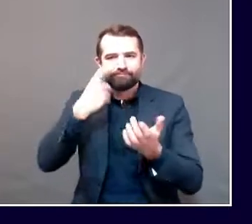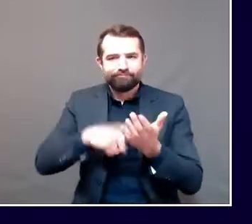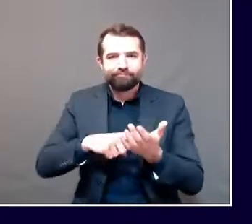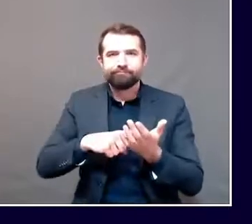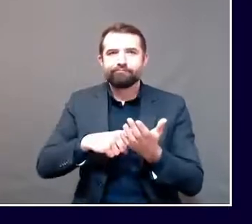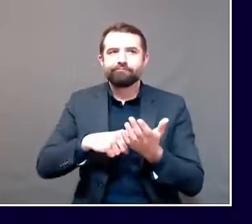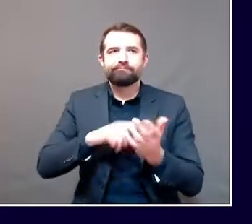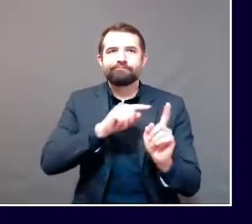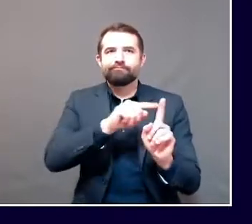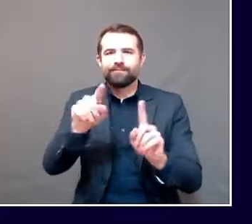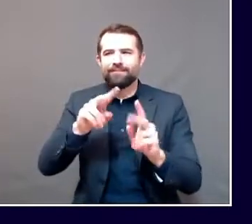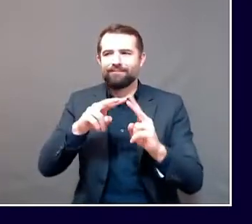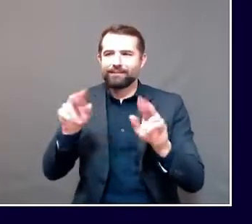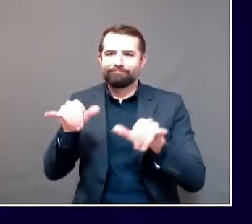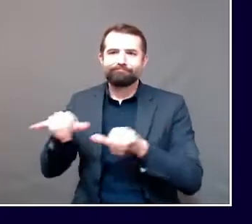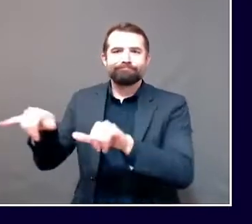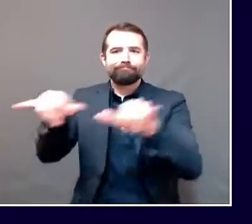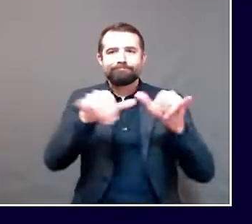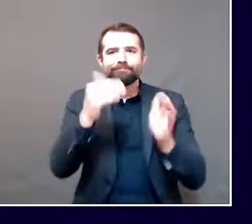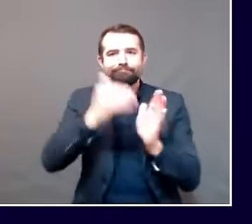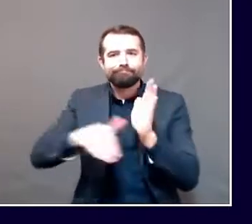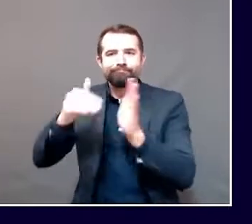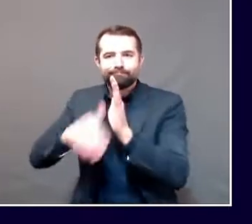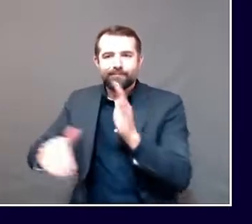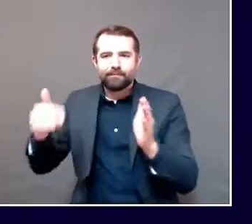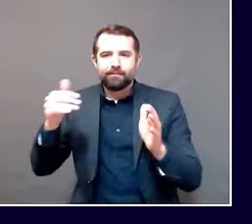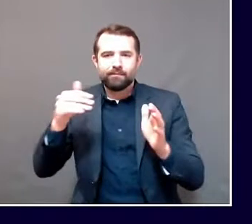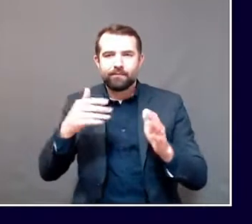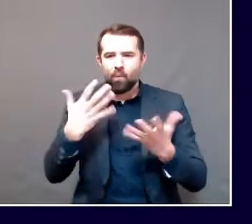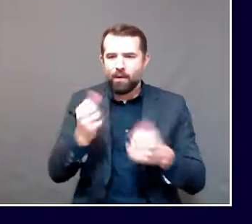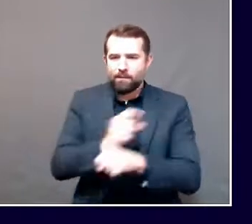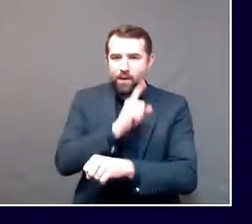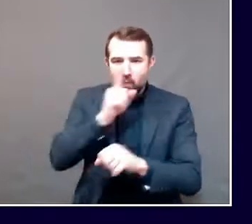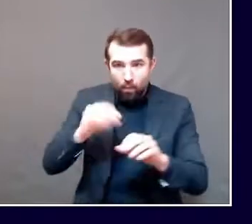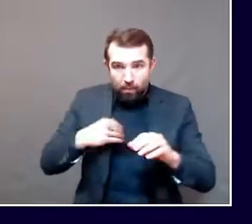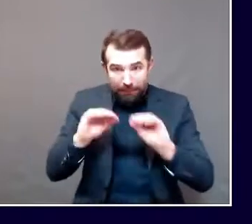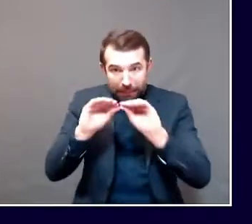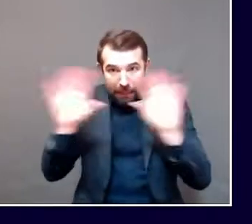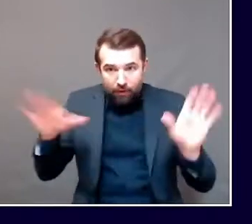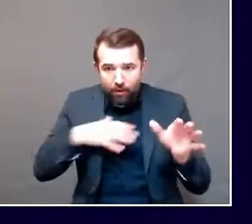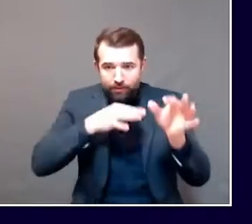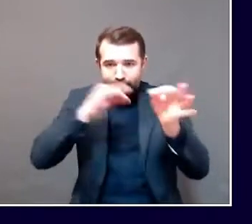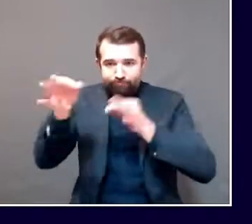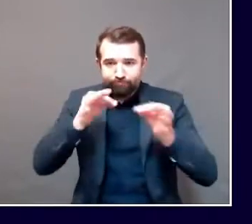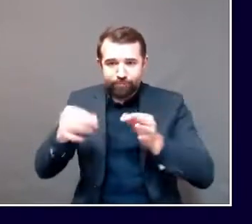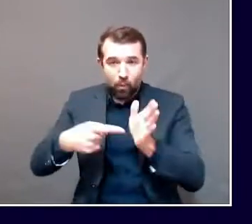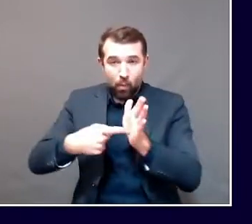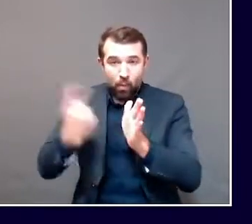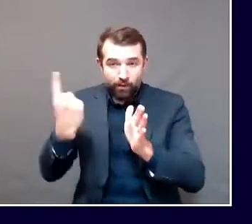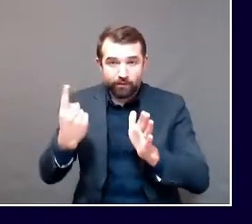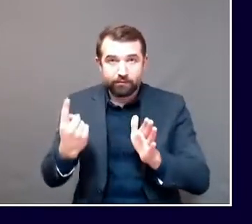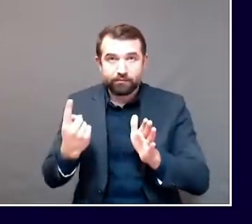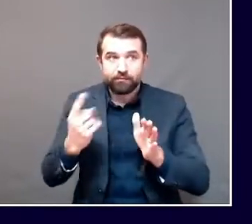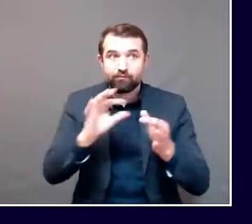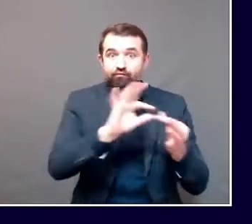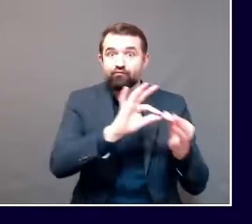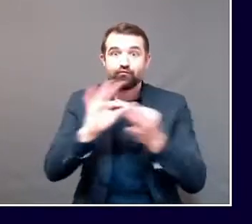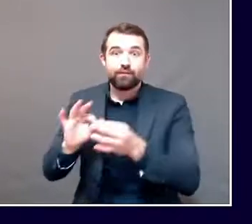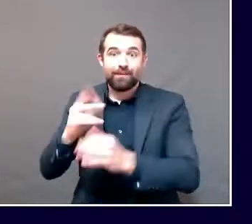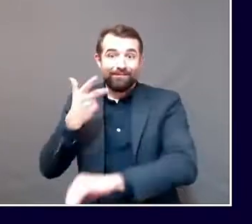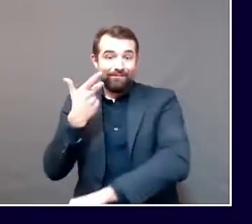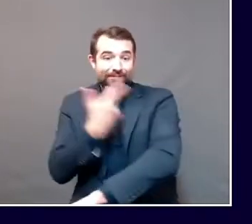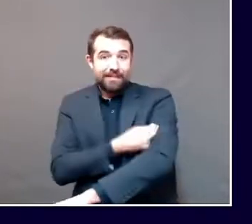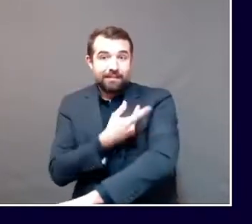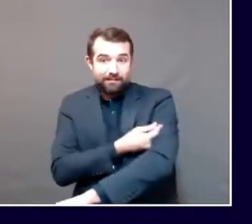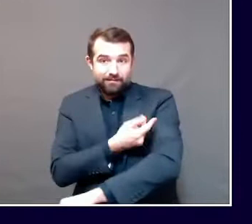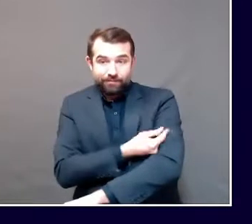where we stand with respect to vaccines in particular, we are providing and equipping everybody with the latest, most